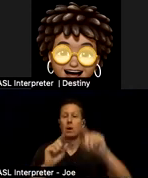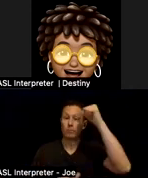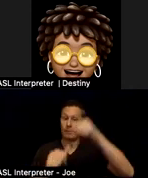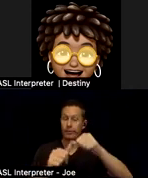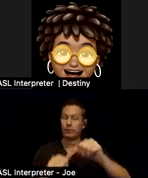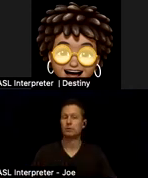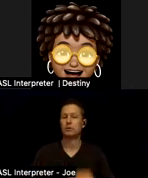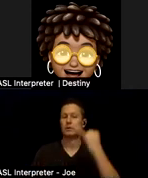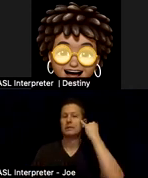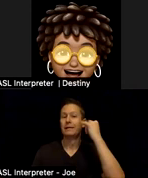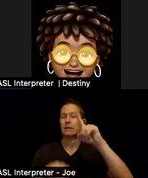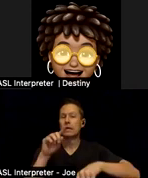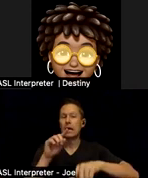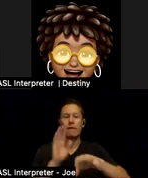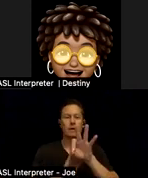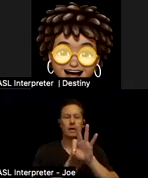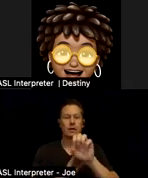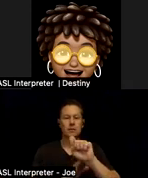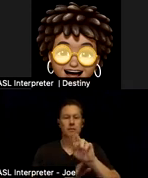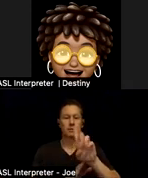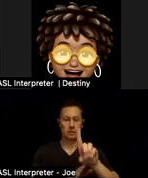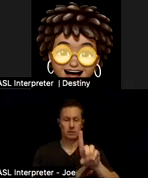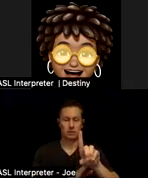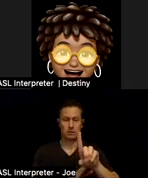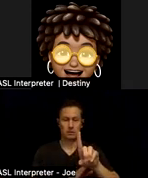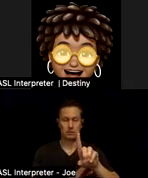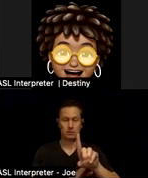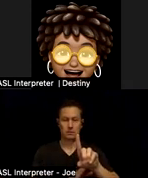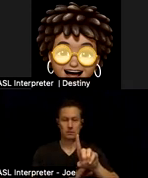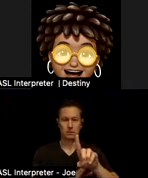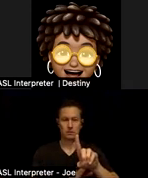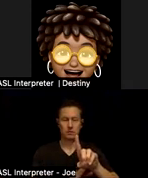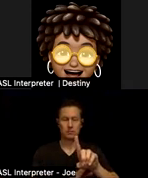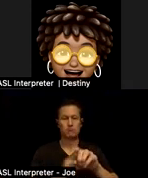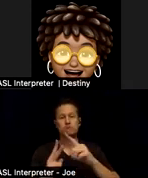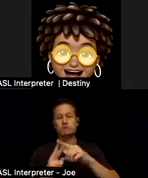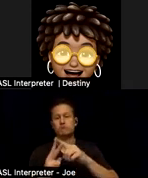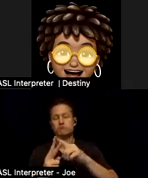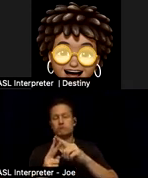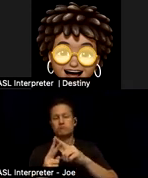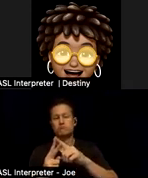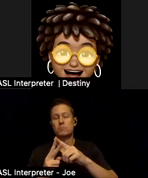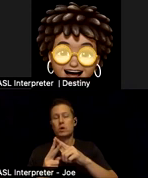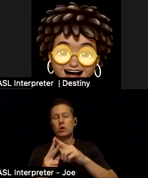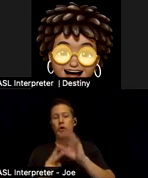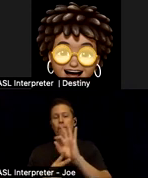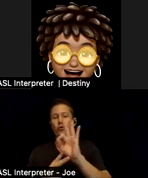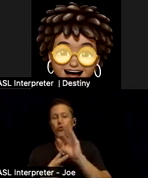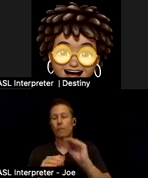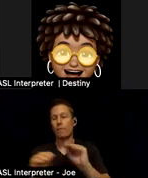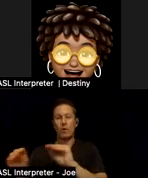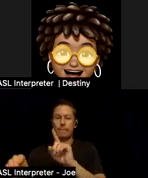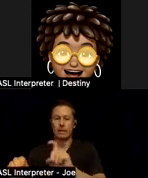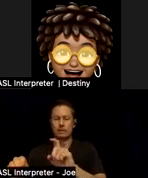if you cannot find the wall stud, either that piece of furniture needs to be moved or it